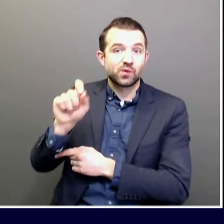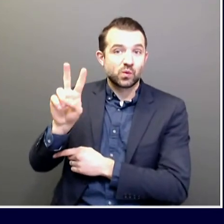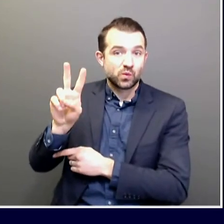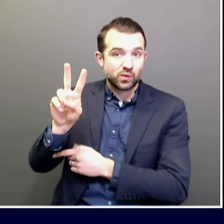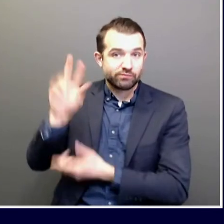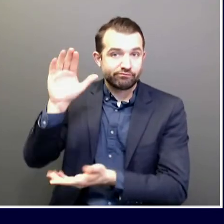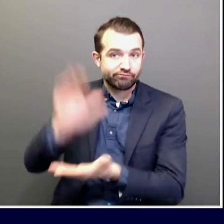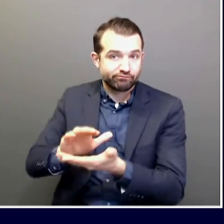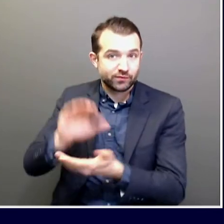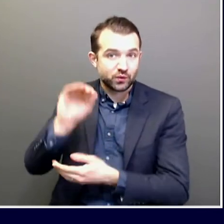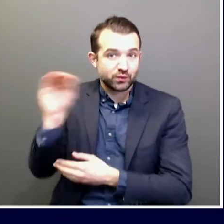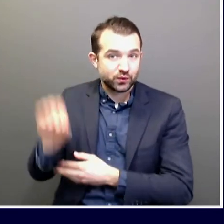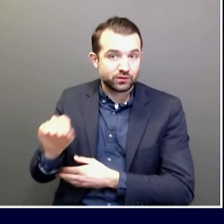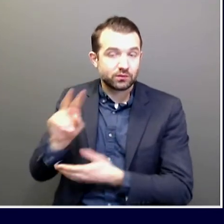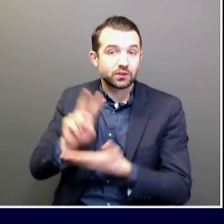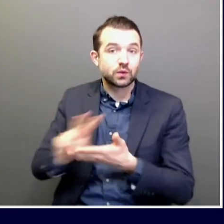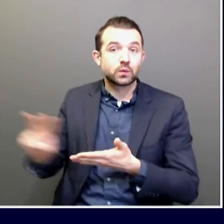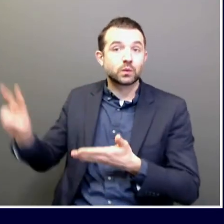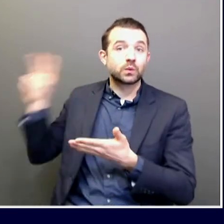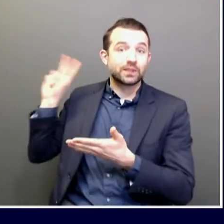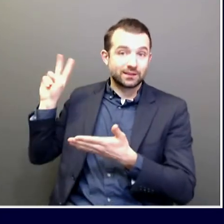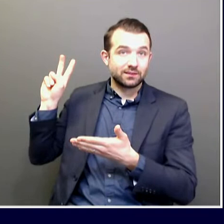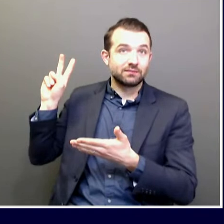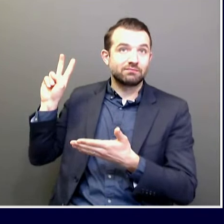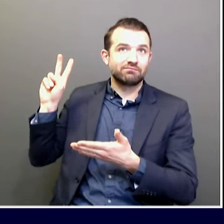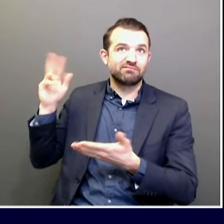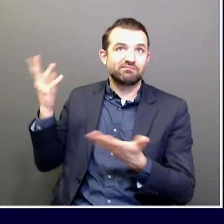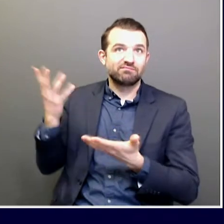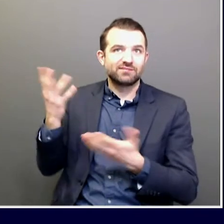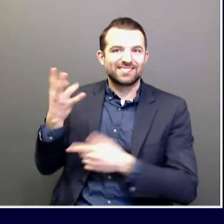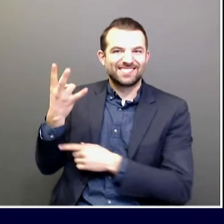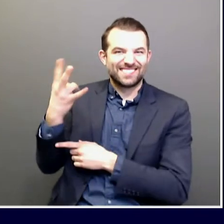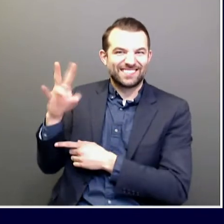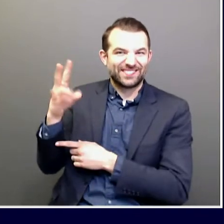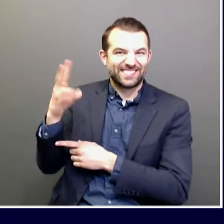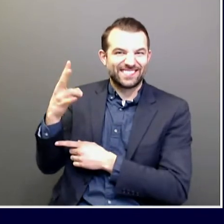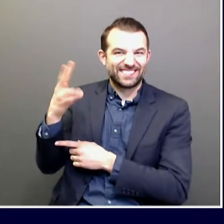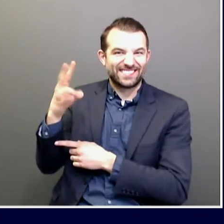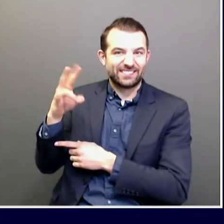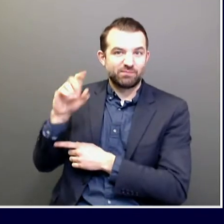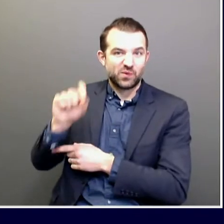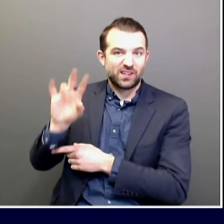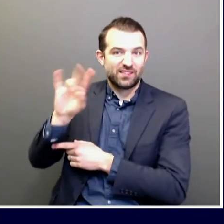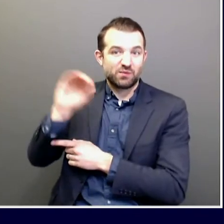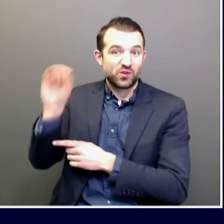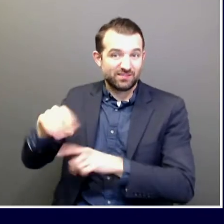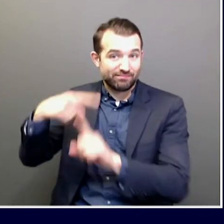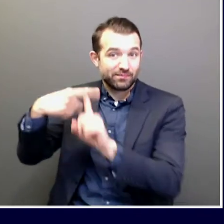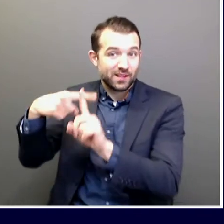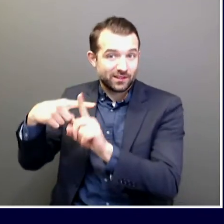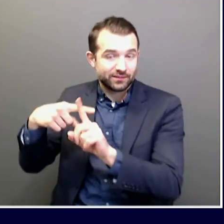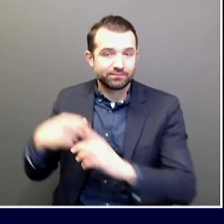100,000 people. Overall, right now as a state, the Maine CDC is receiving